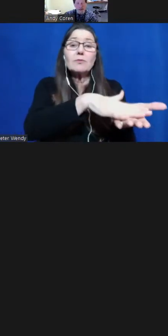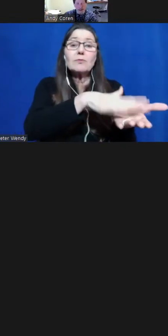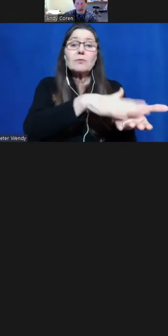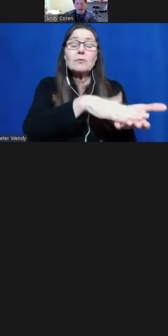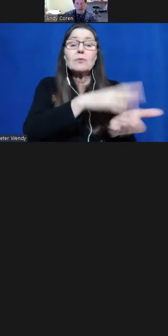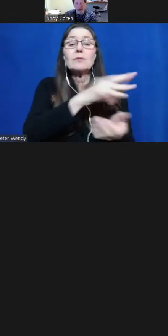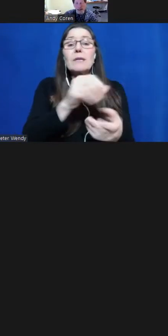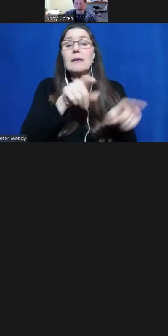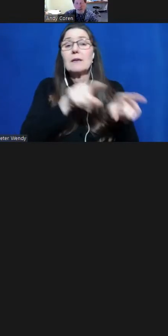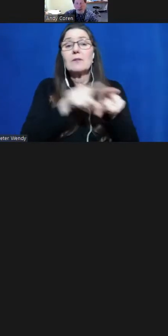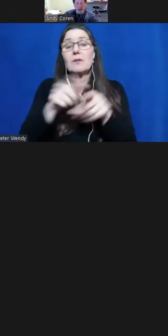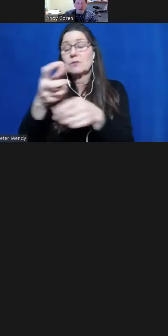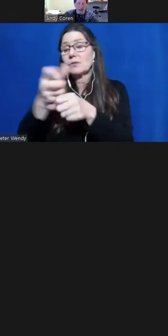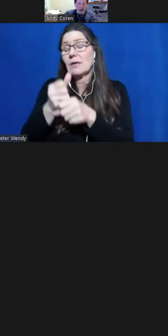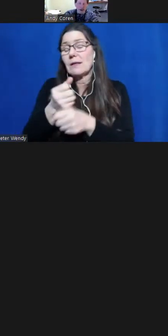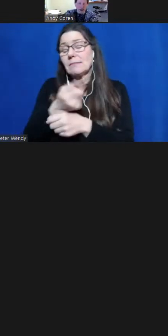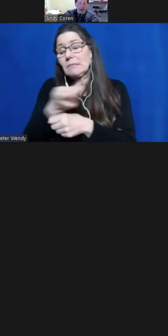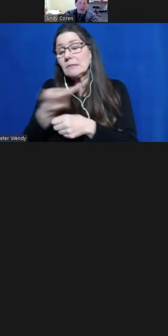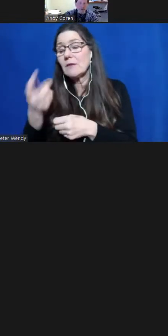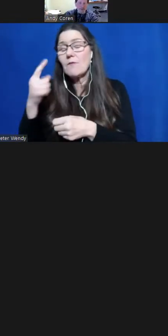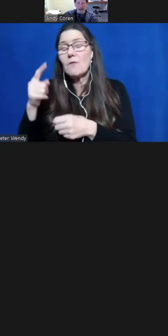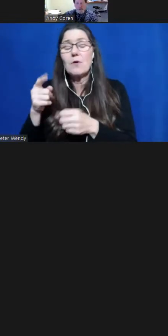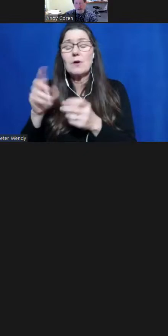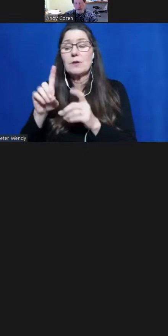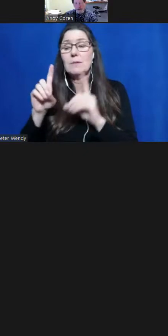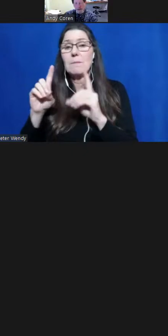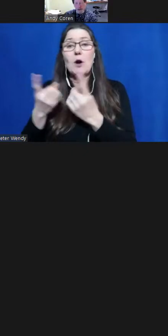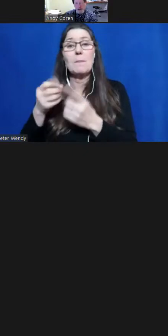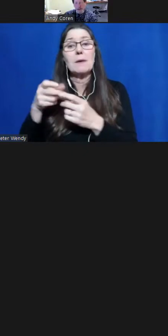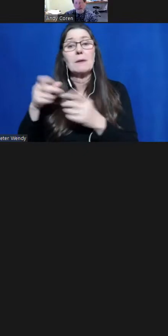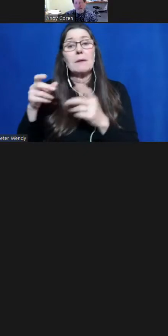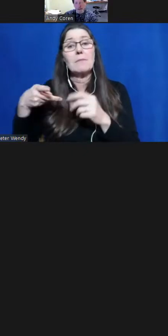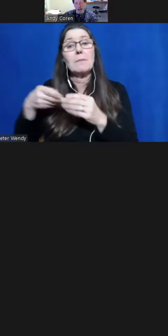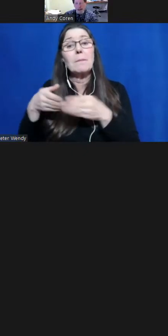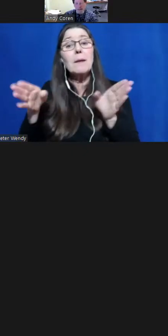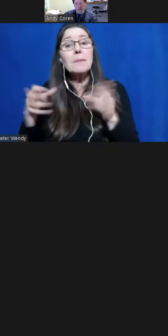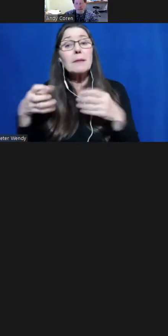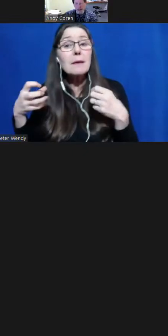Department of Public Health and wanted to make sure that they were available to certain